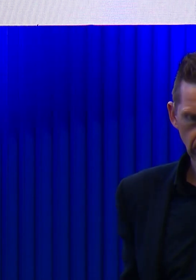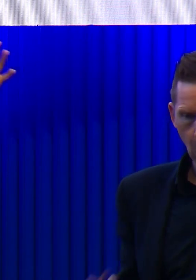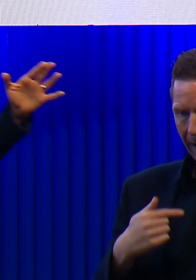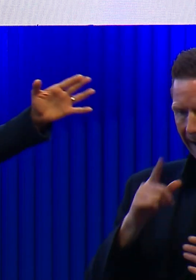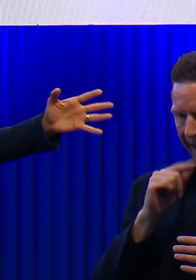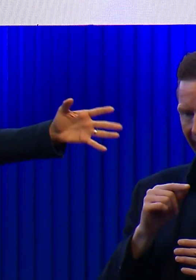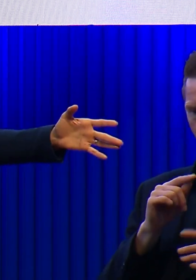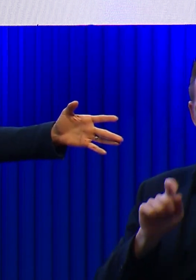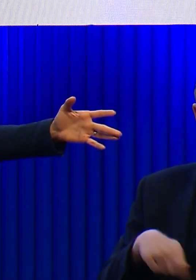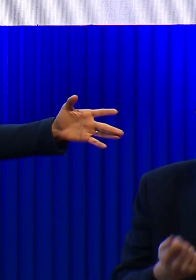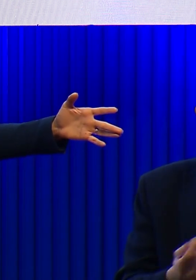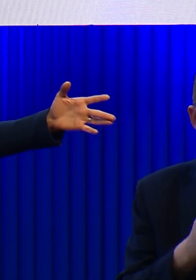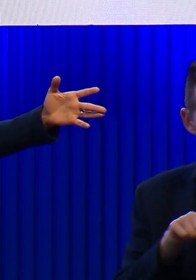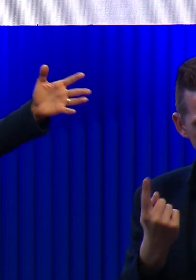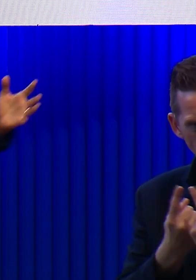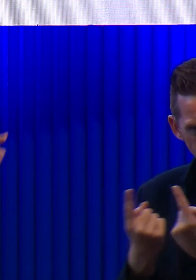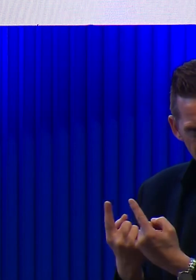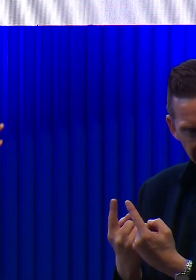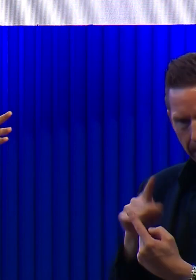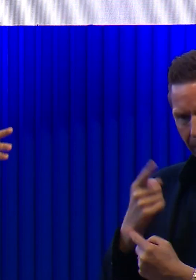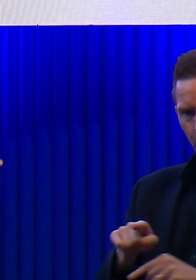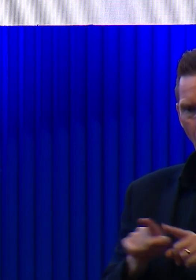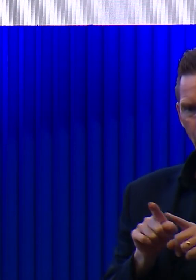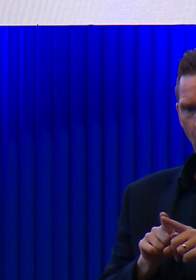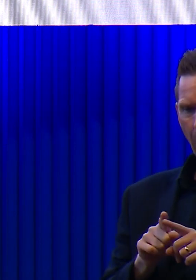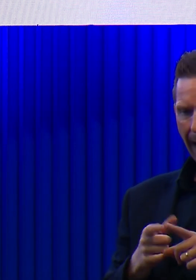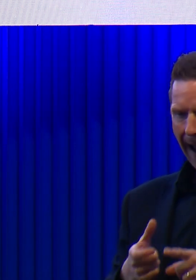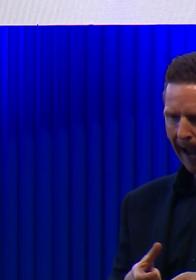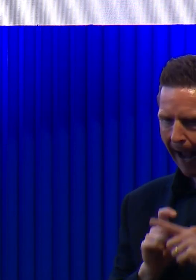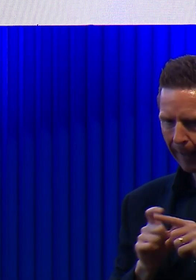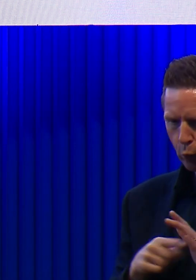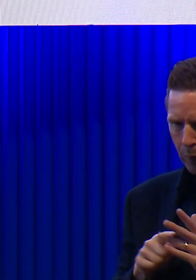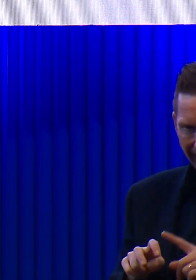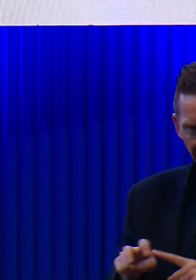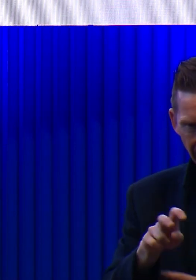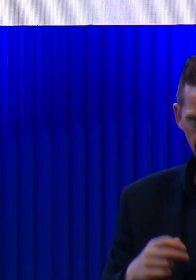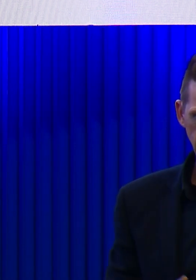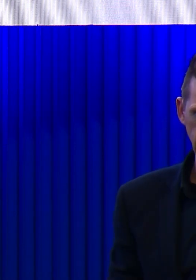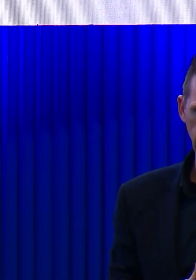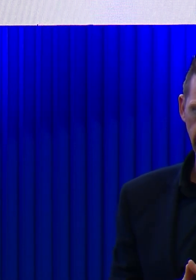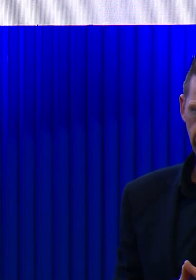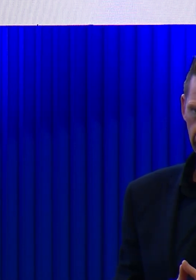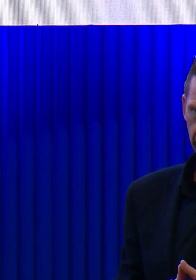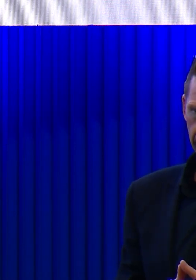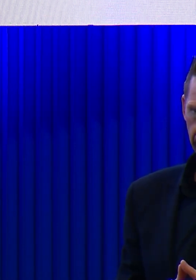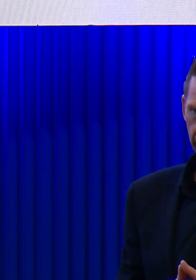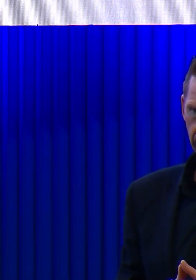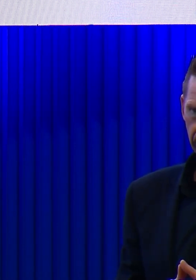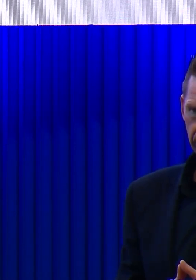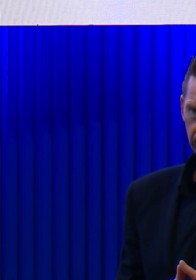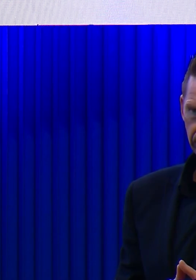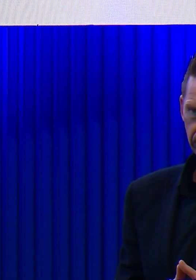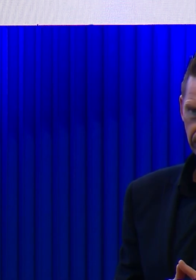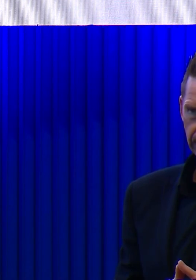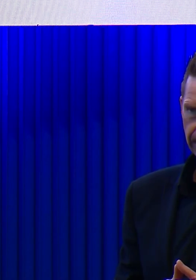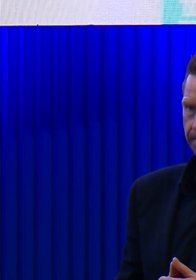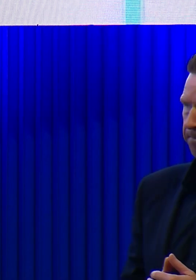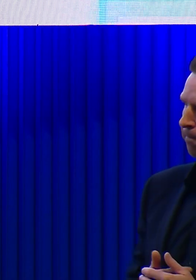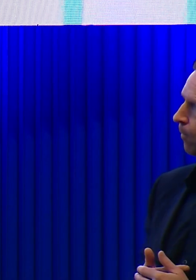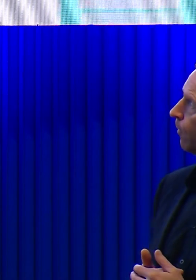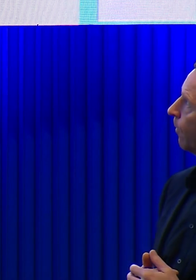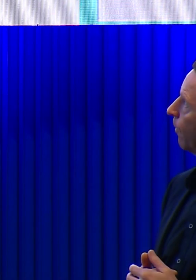can contribute to different things, but it's also harder to navigate. So I'm going to start